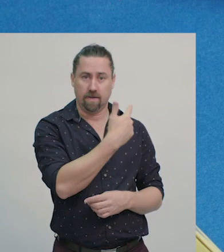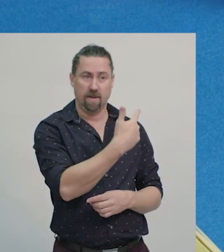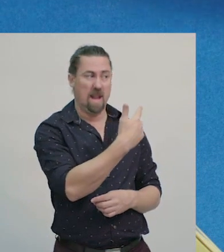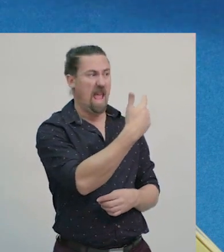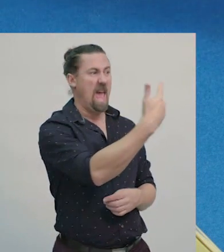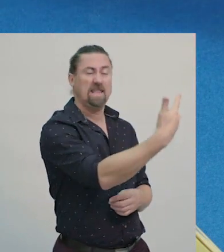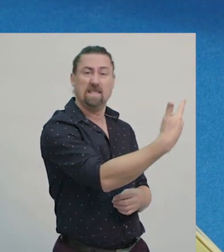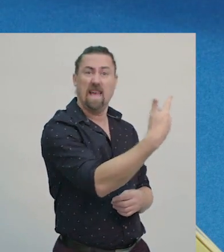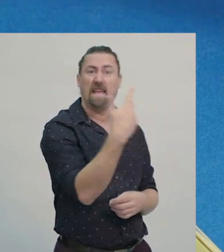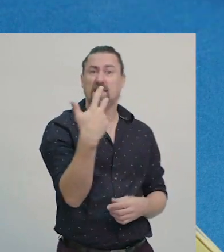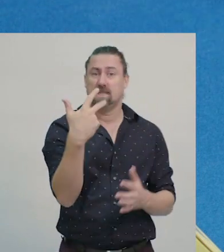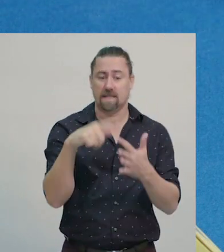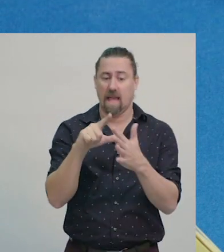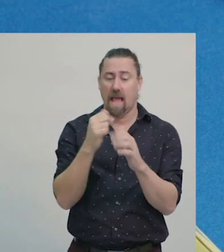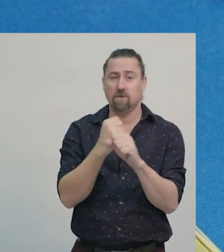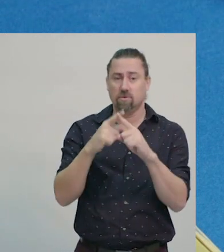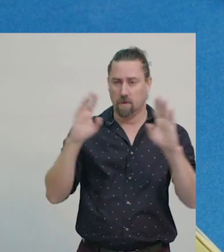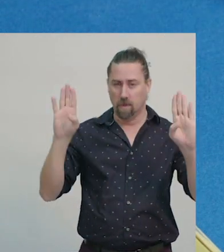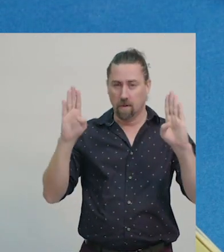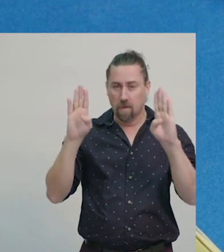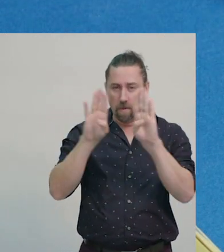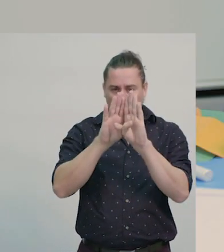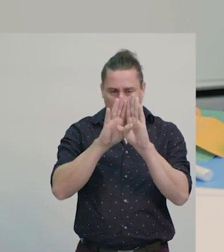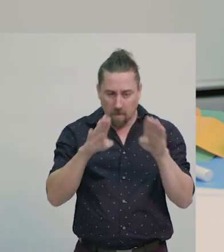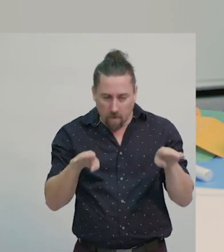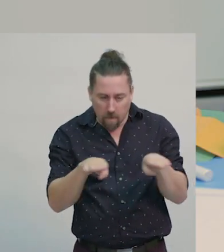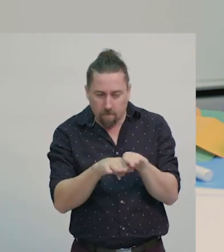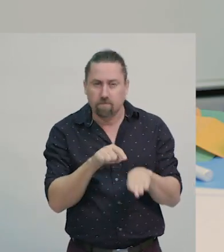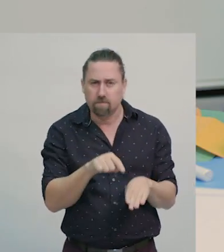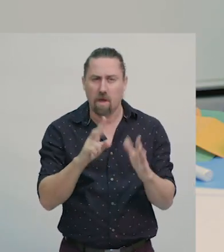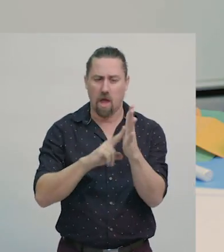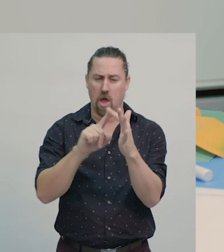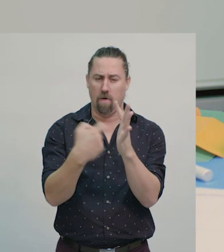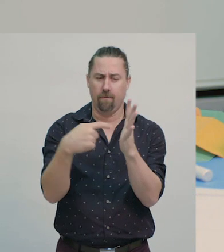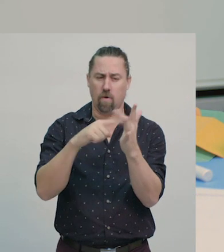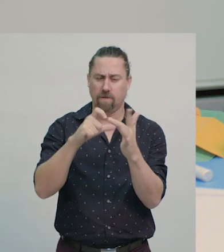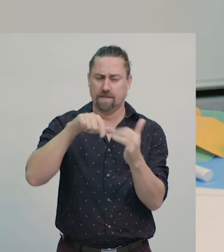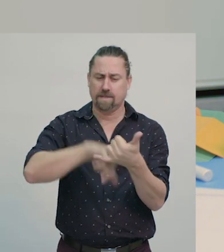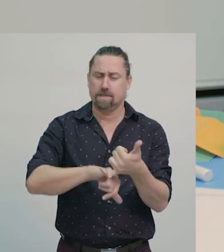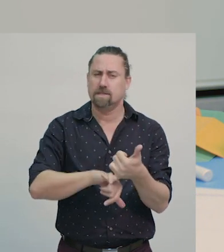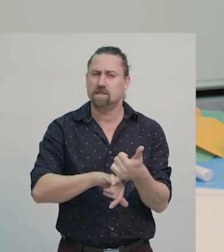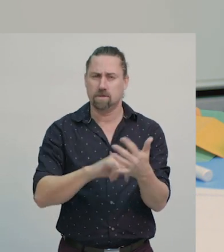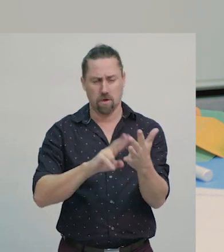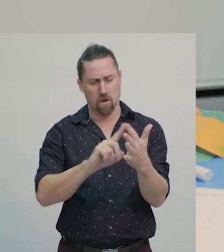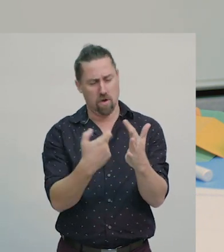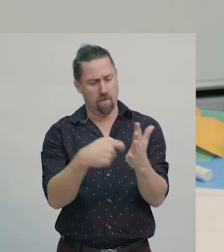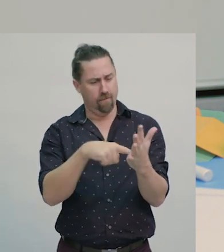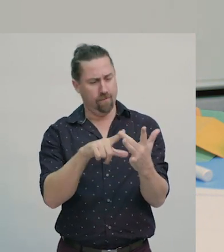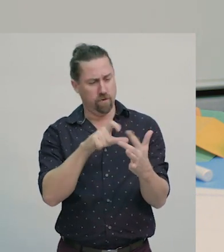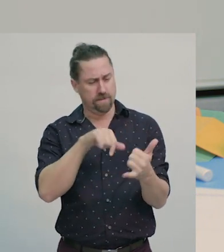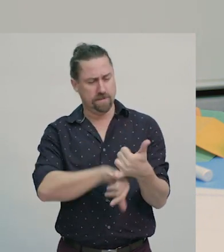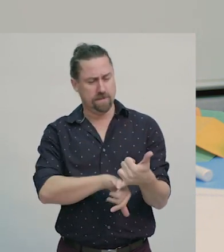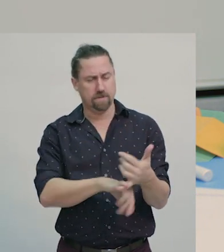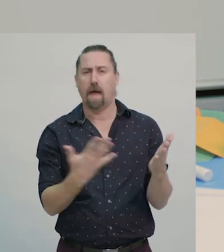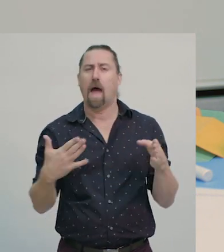6, 7, 8. There are 8 edges. How many vertices are there? Remember that the